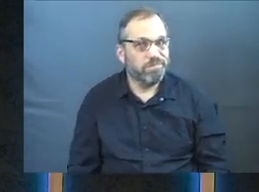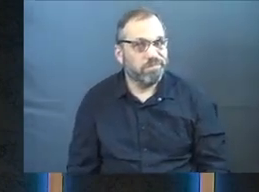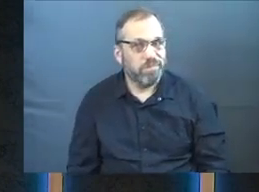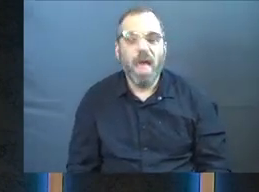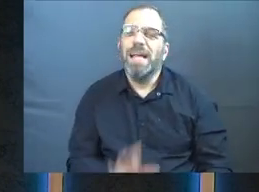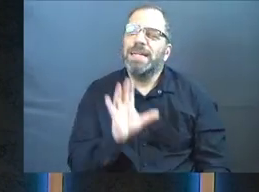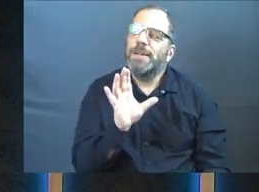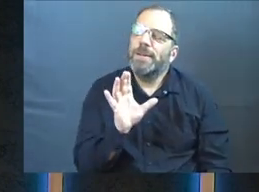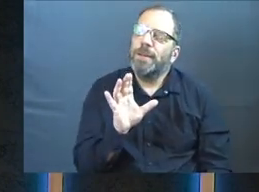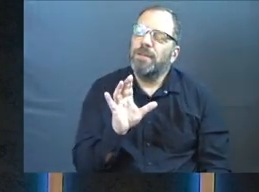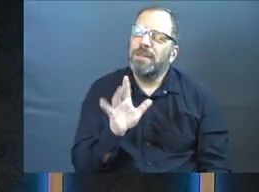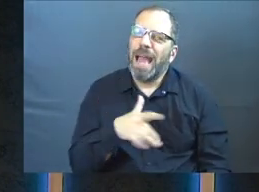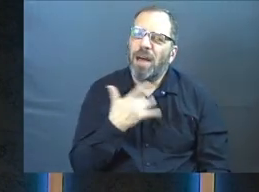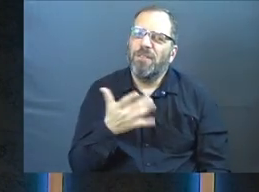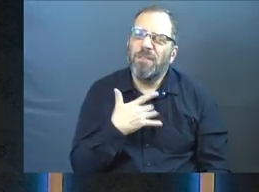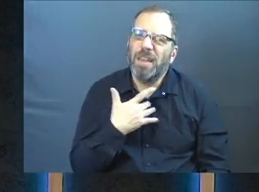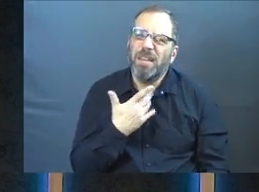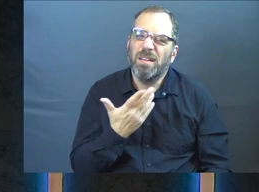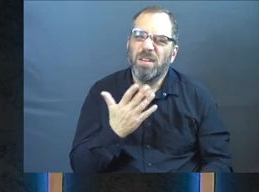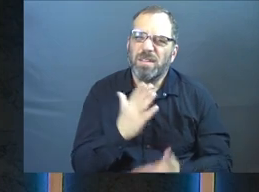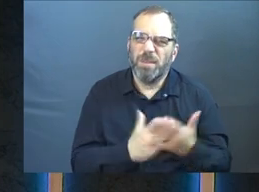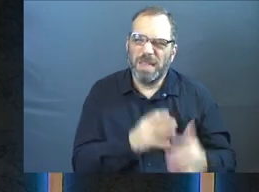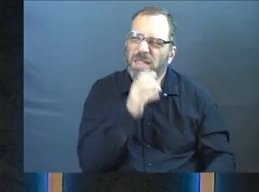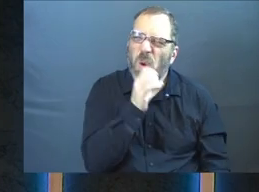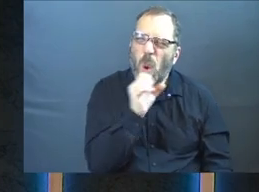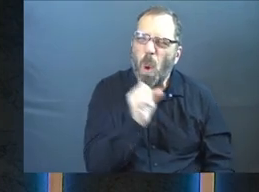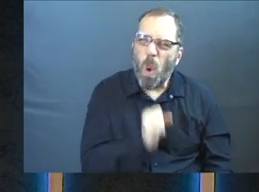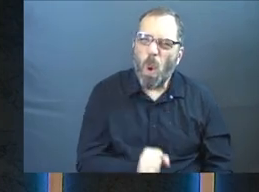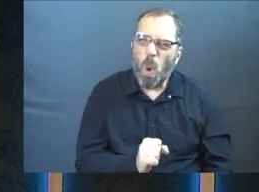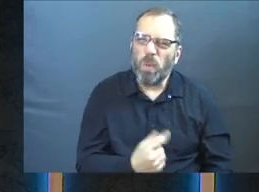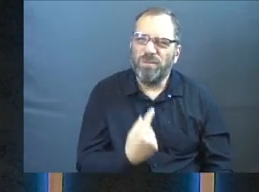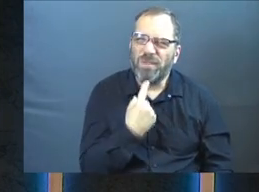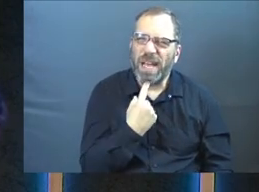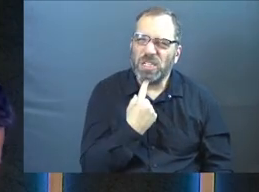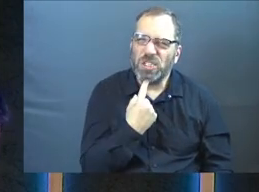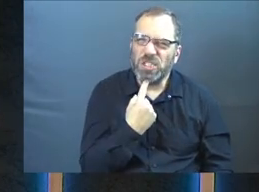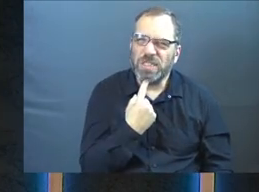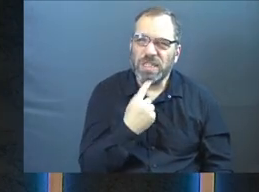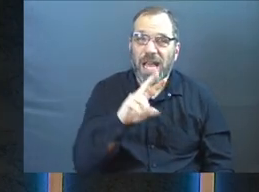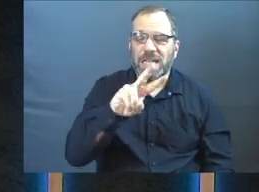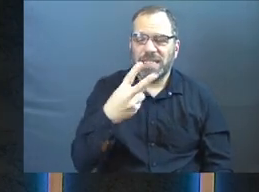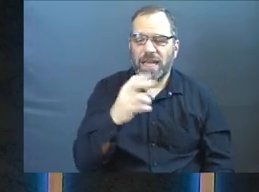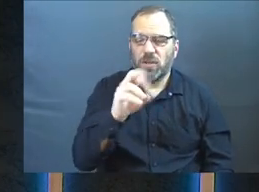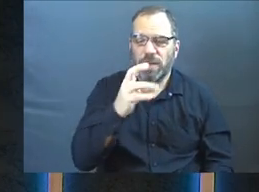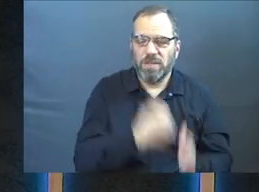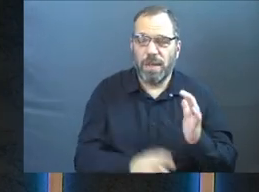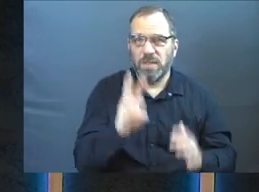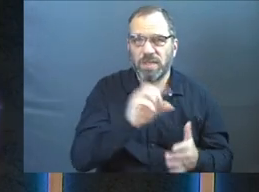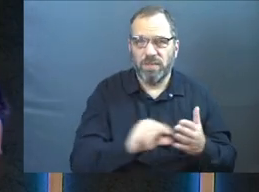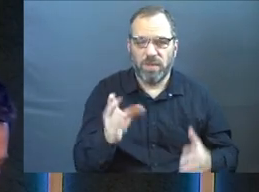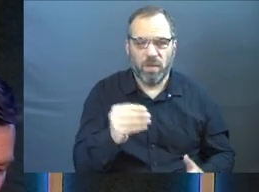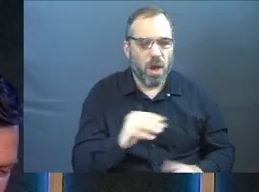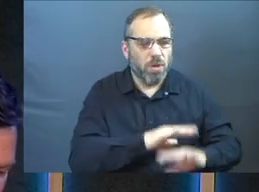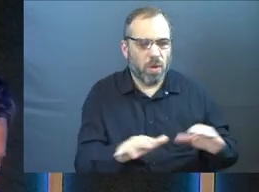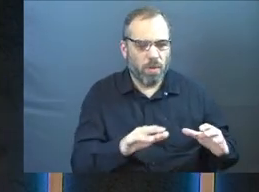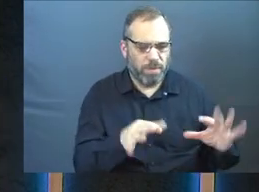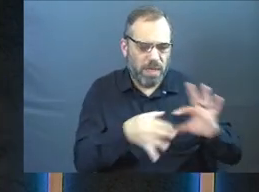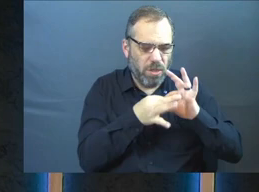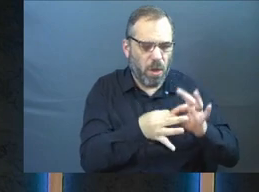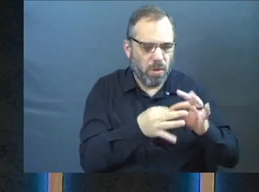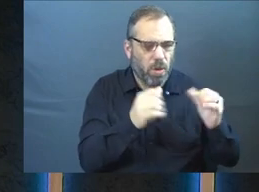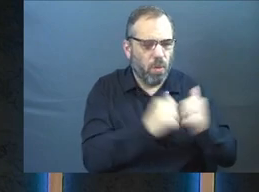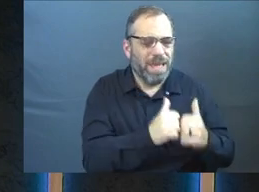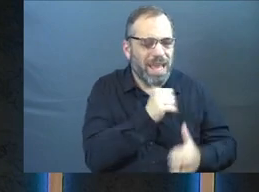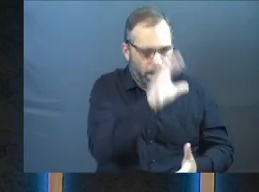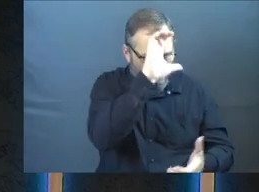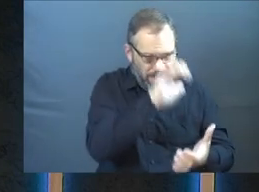And this is going to feel pretty dated to some of you. It's going to feel pretty old-fashioned. 2 Corinthians 6:14 says, "Do not be yoked together